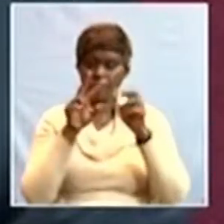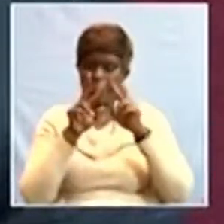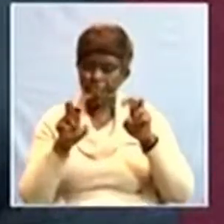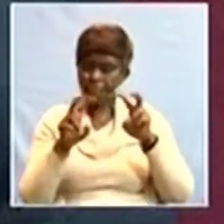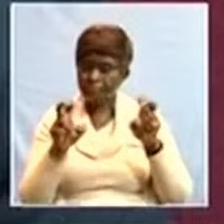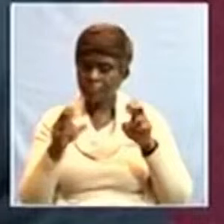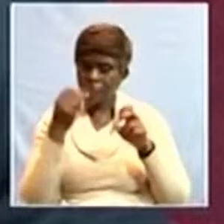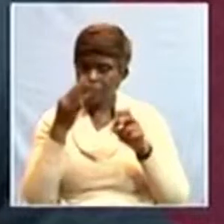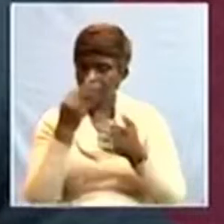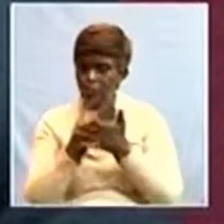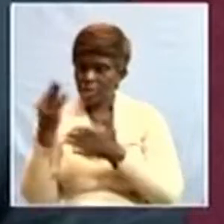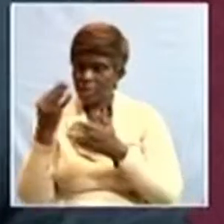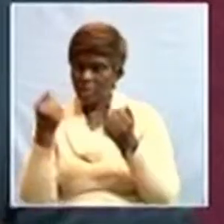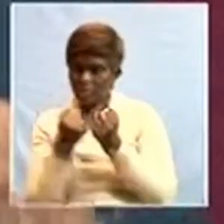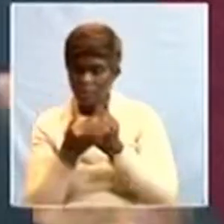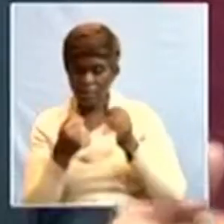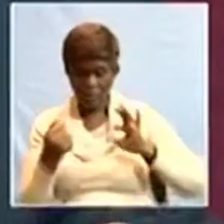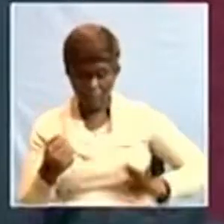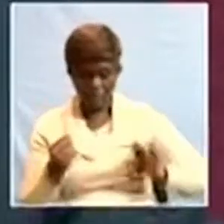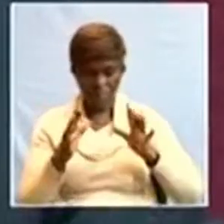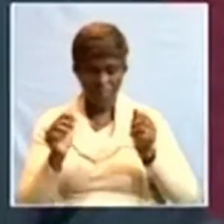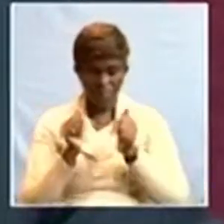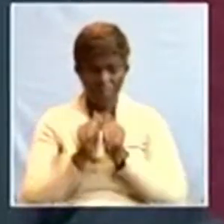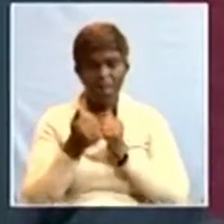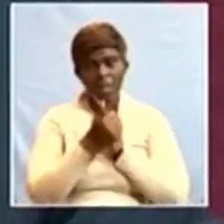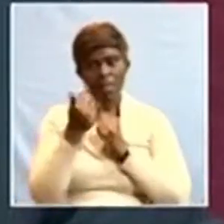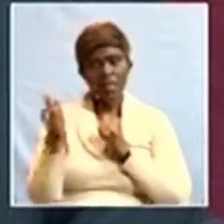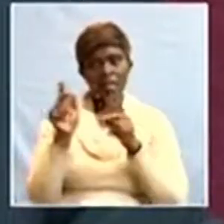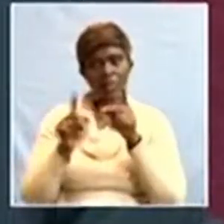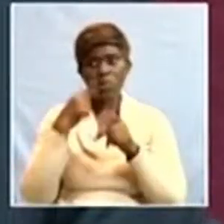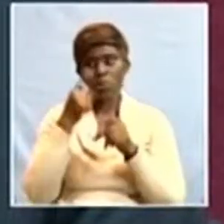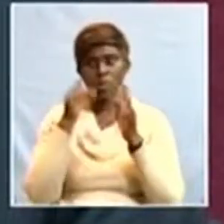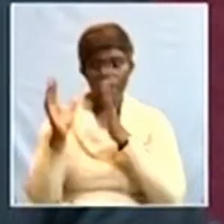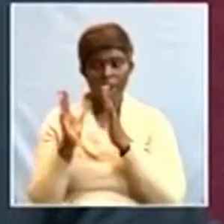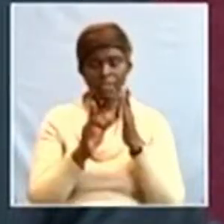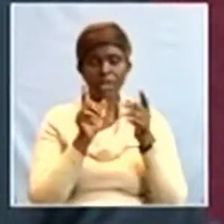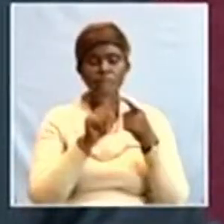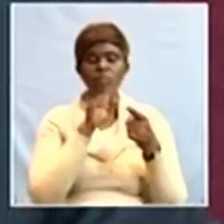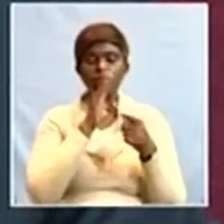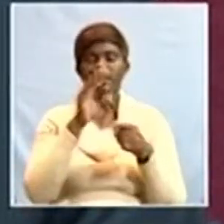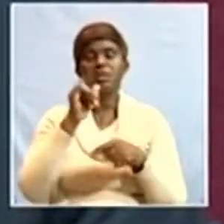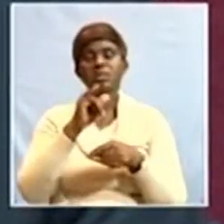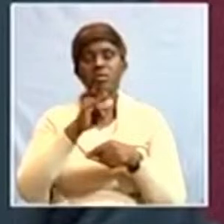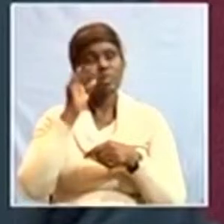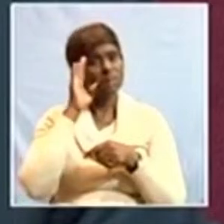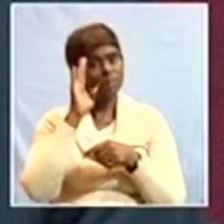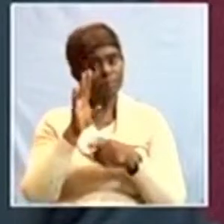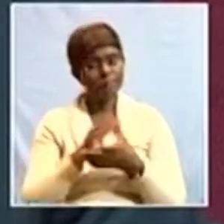of future beneficiaries and those on FSP. Yes.